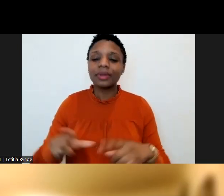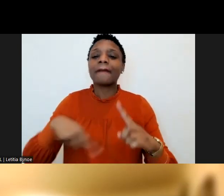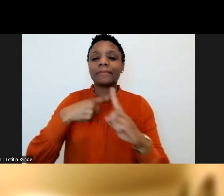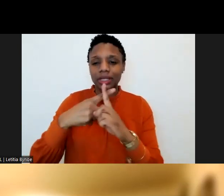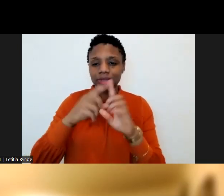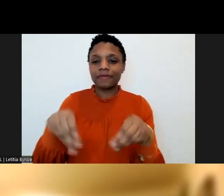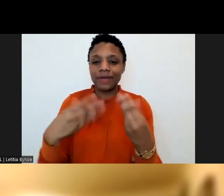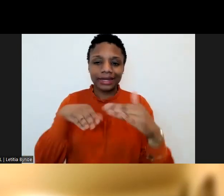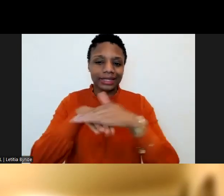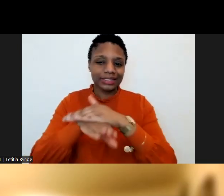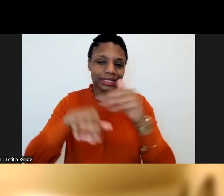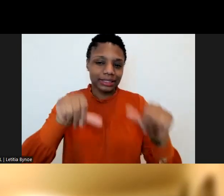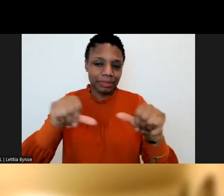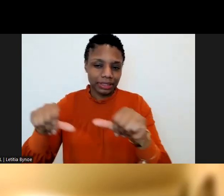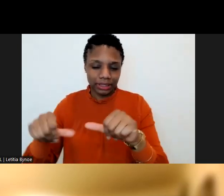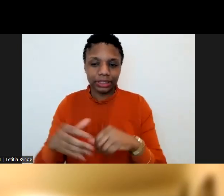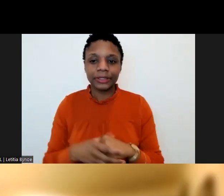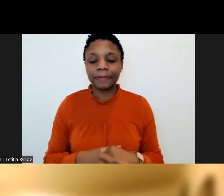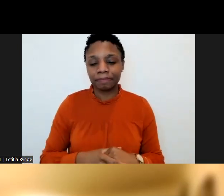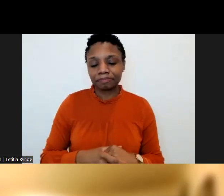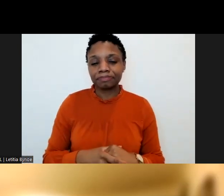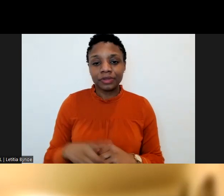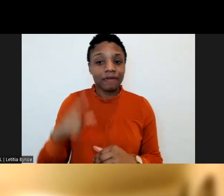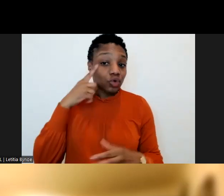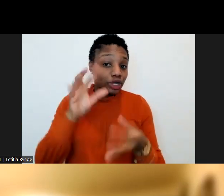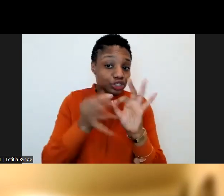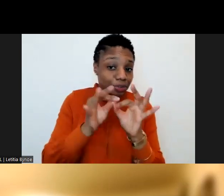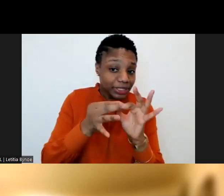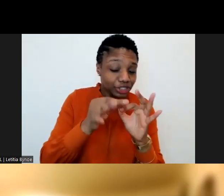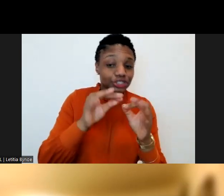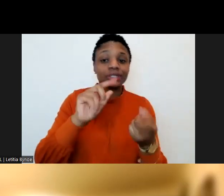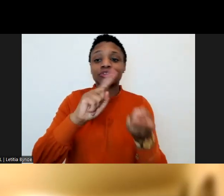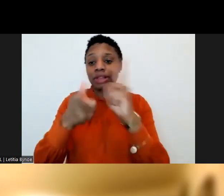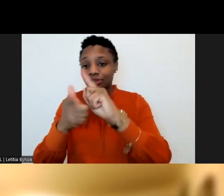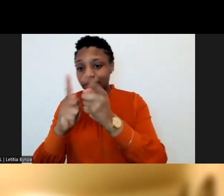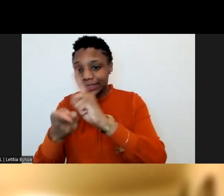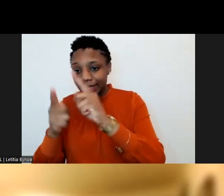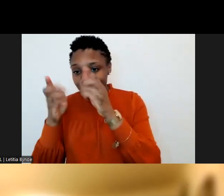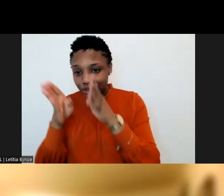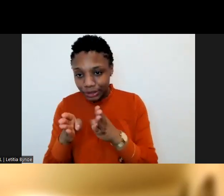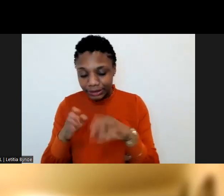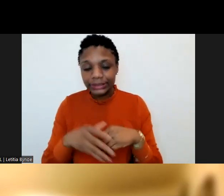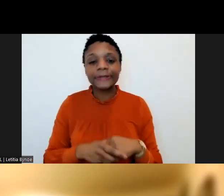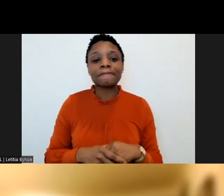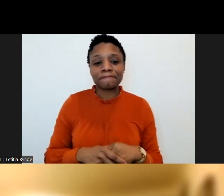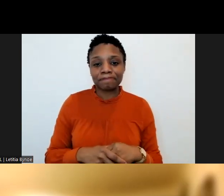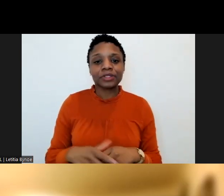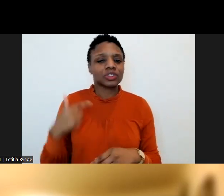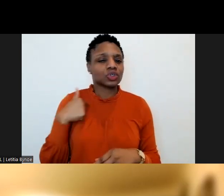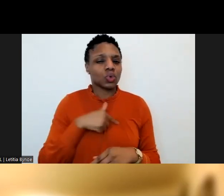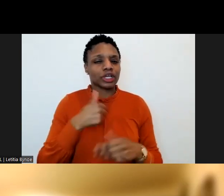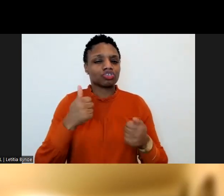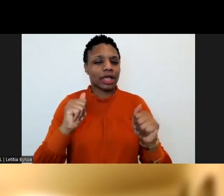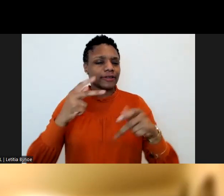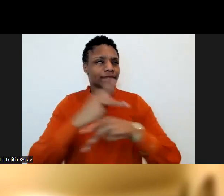accessibility amenities, I guess, for interpretation and translation. And we are trying to figure out how to